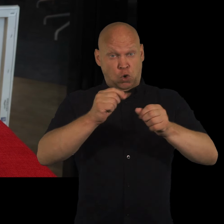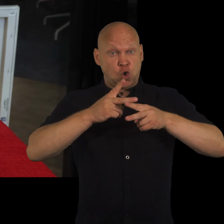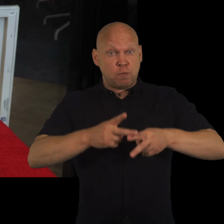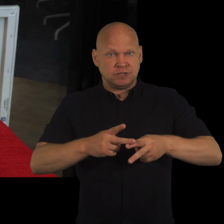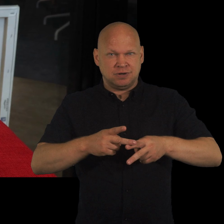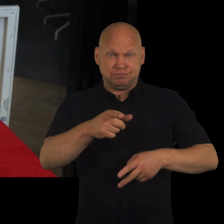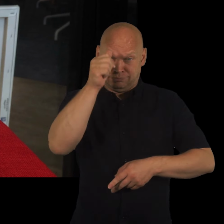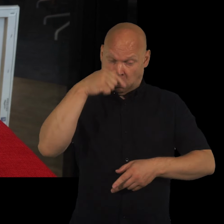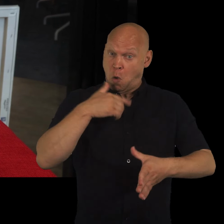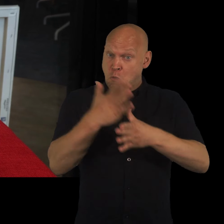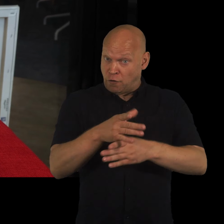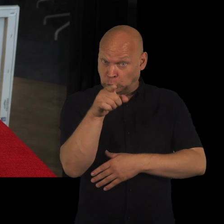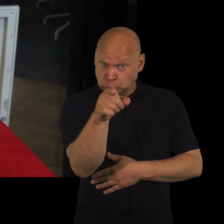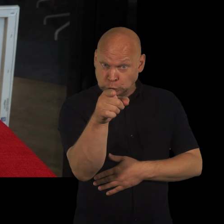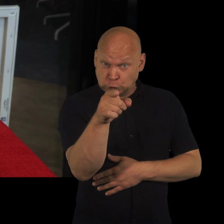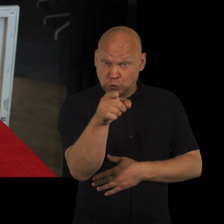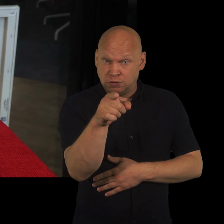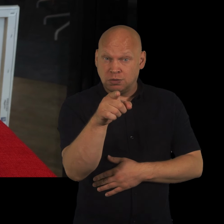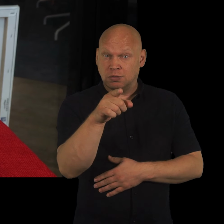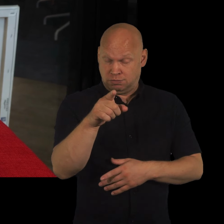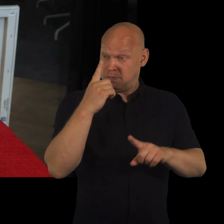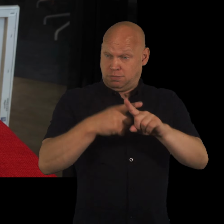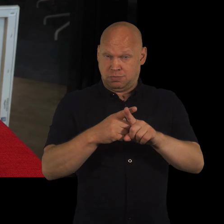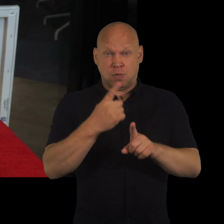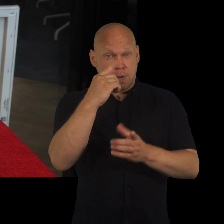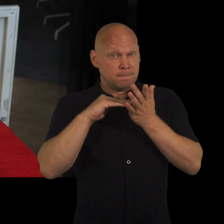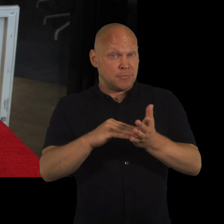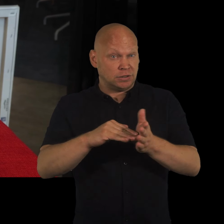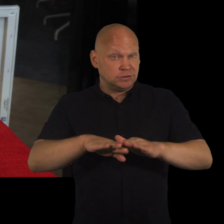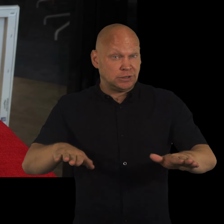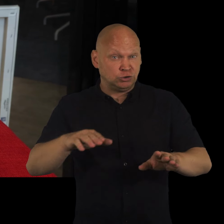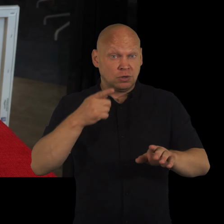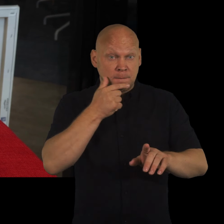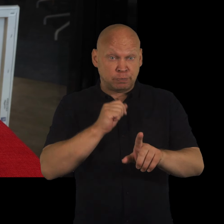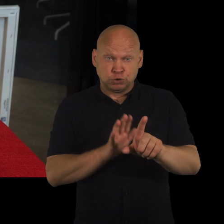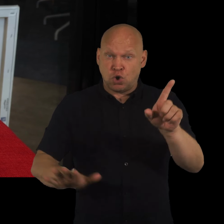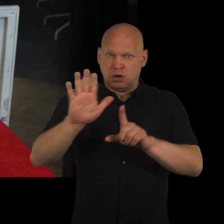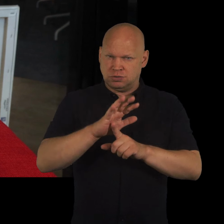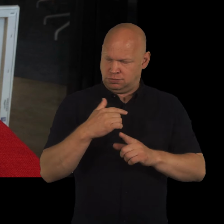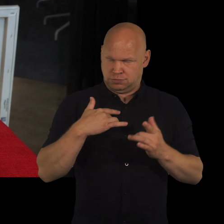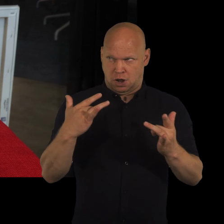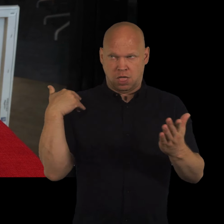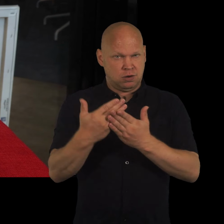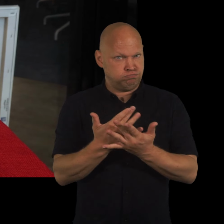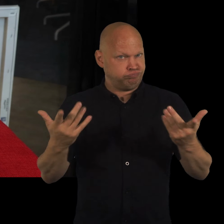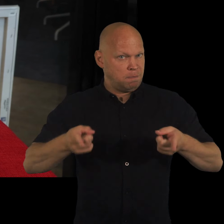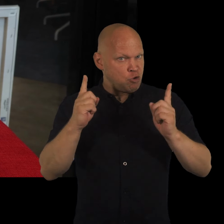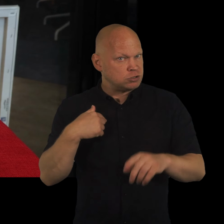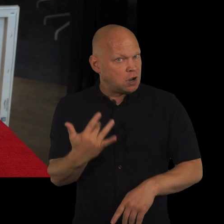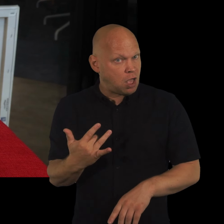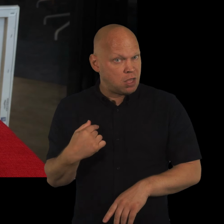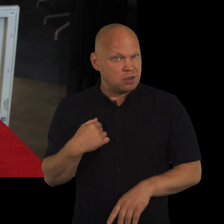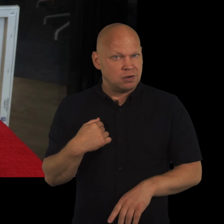commissioner, you know that I work for you. And with about 1 million children and young people in Scotland, I've never had so many